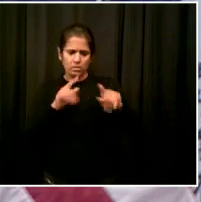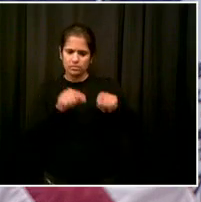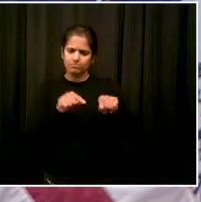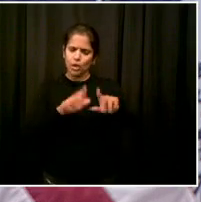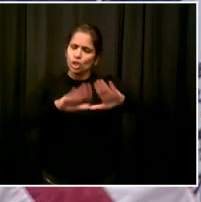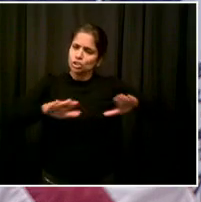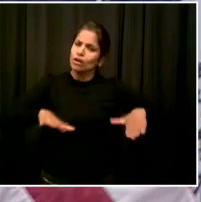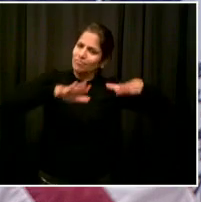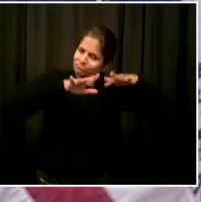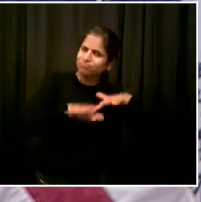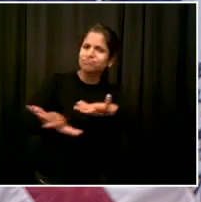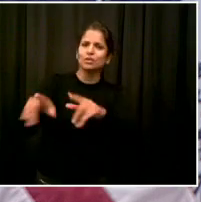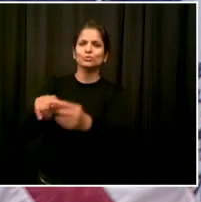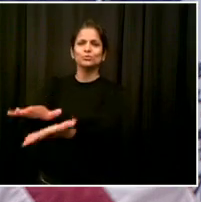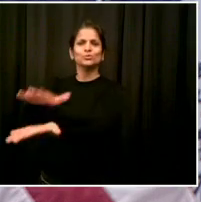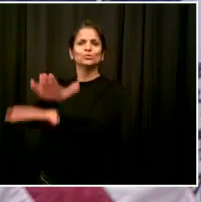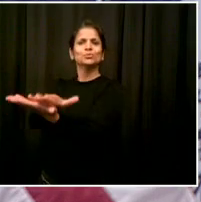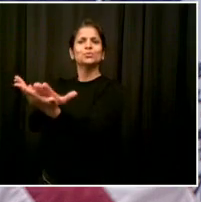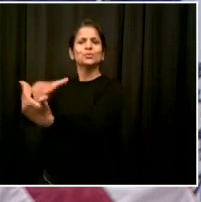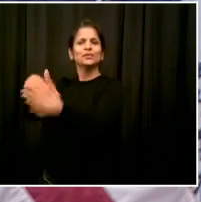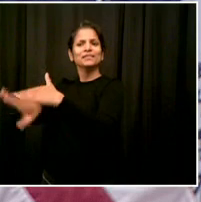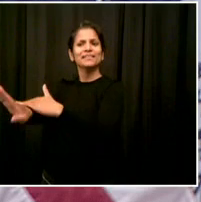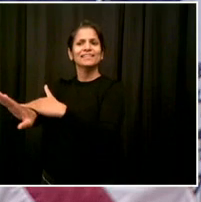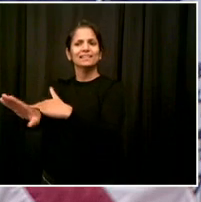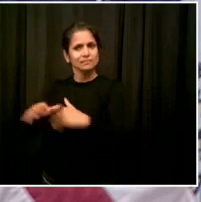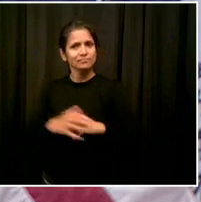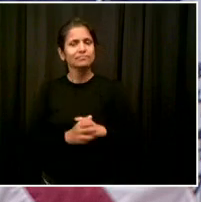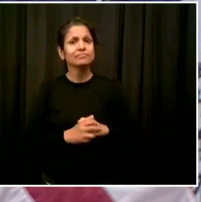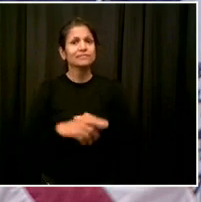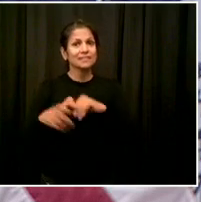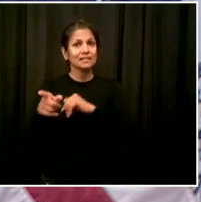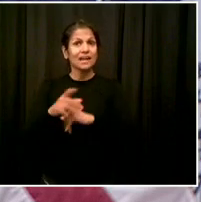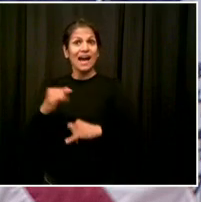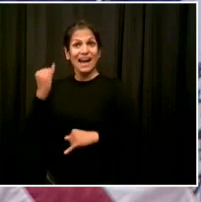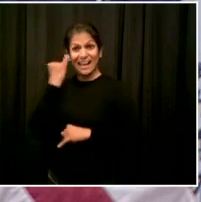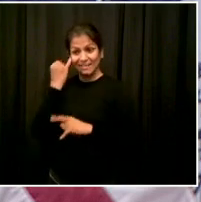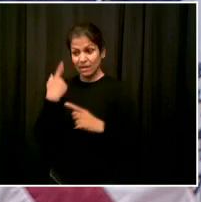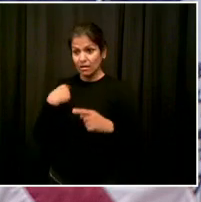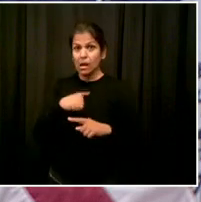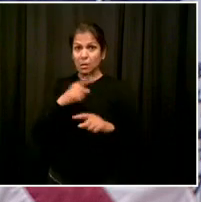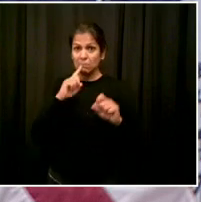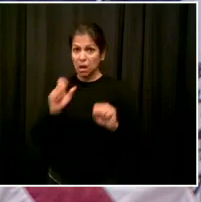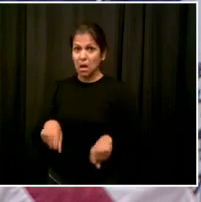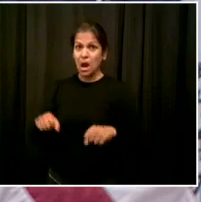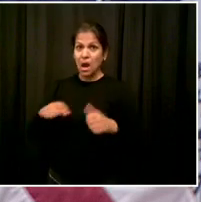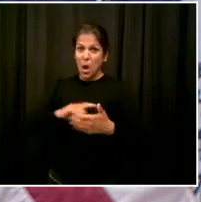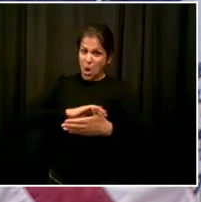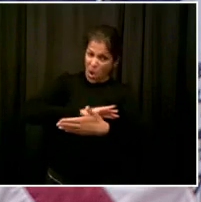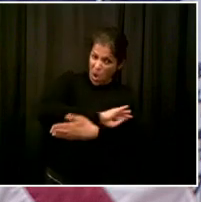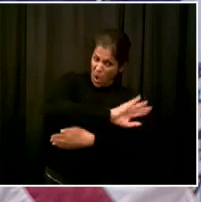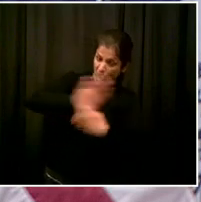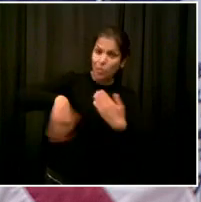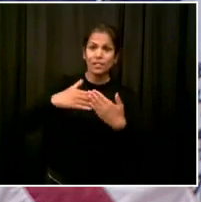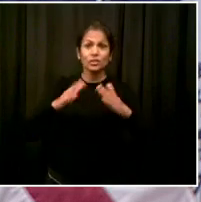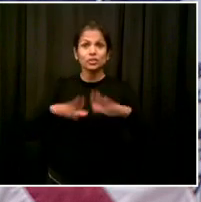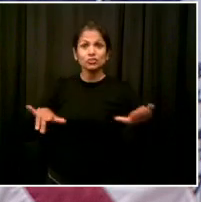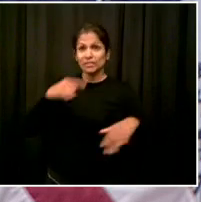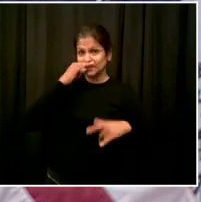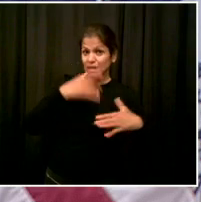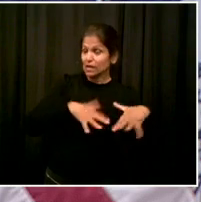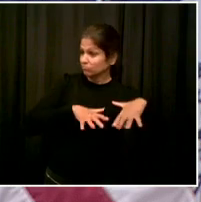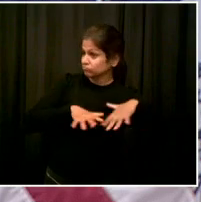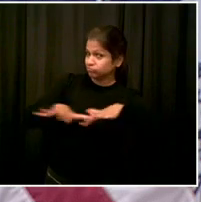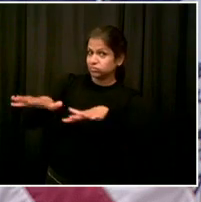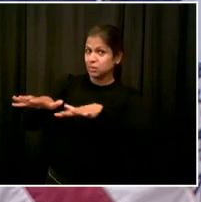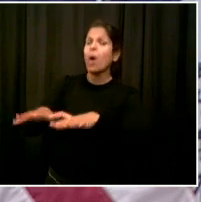ideal. If it has to be some kind of alternating system, we'll do that. But Henry, I think the thing to remember is